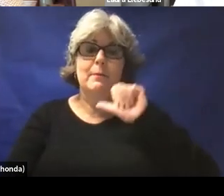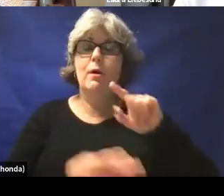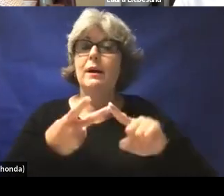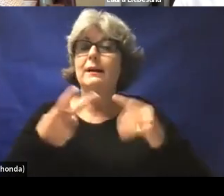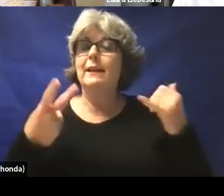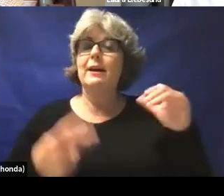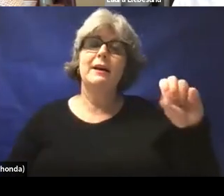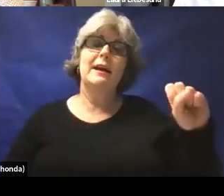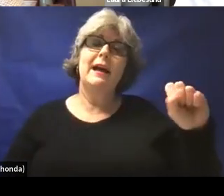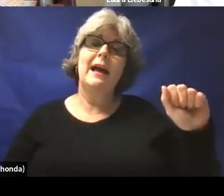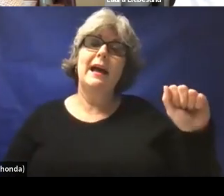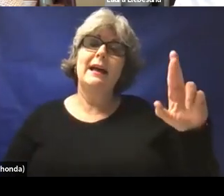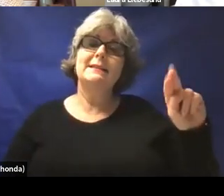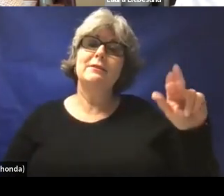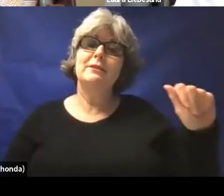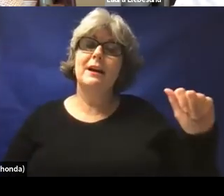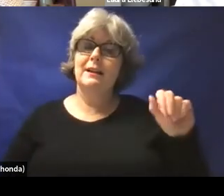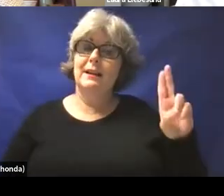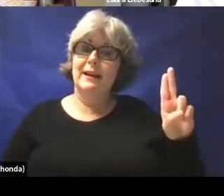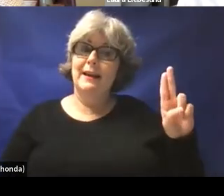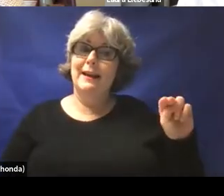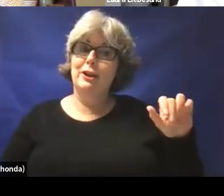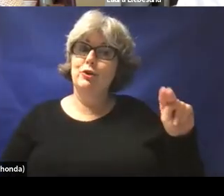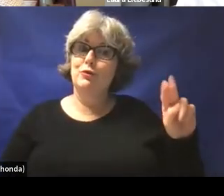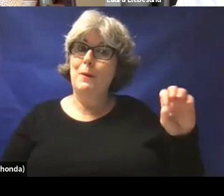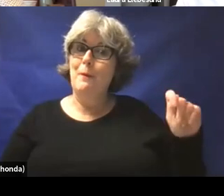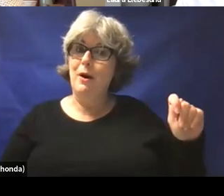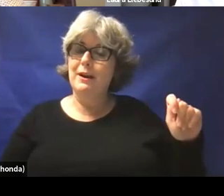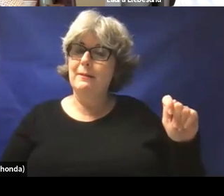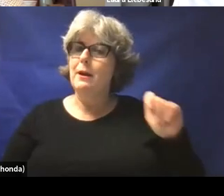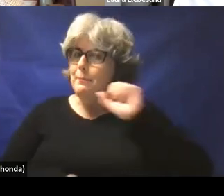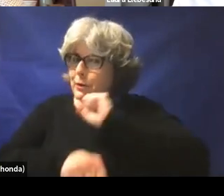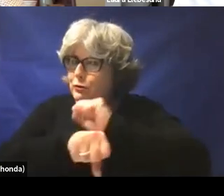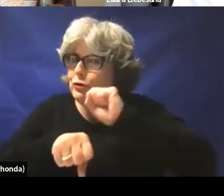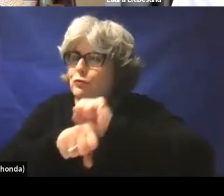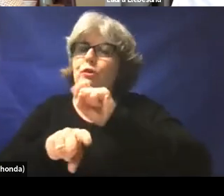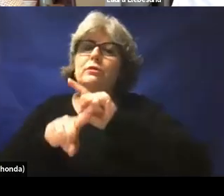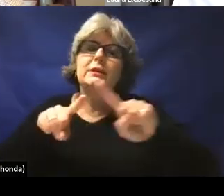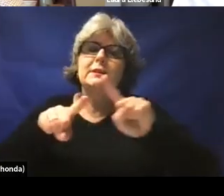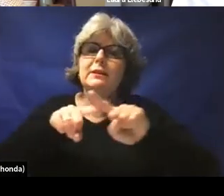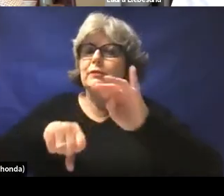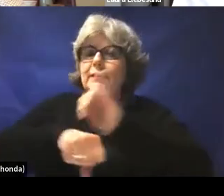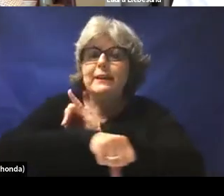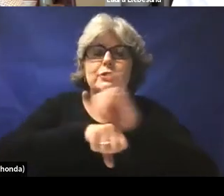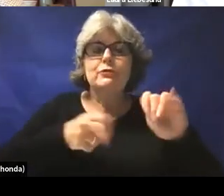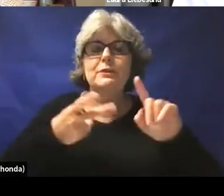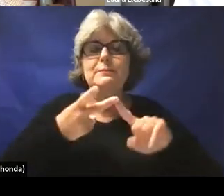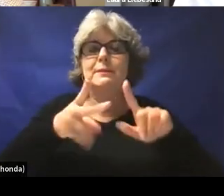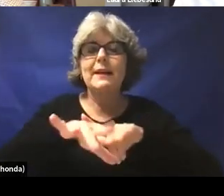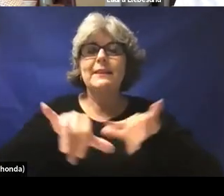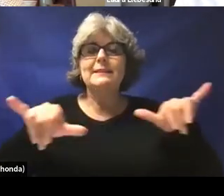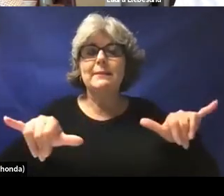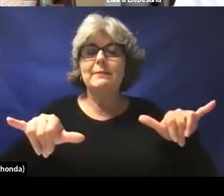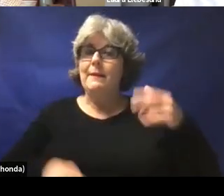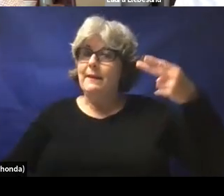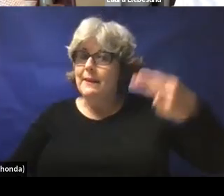Market. And in addition to working in the industry, she's also definitely educated herself a lot on the history